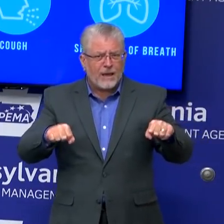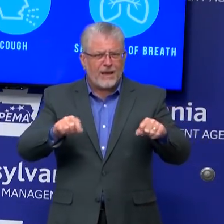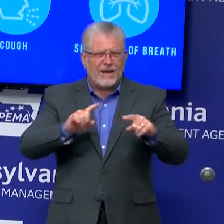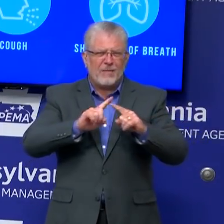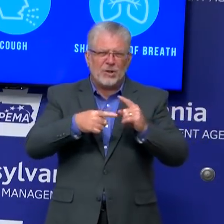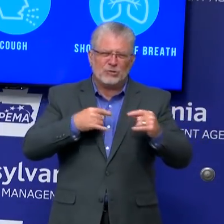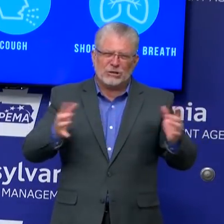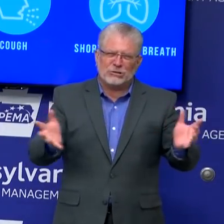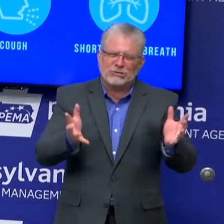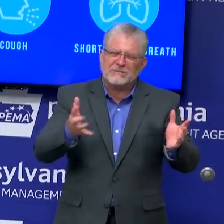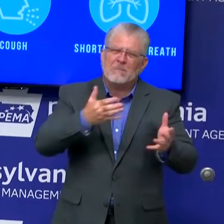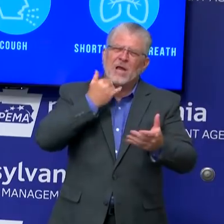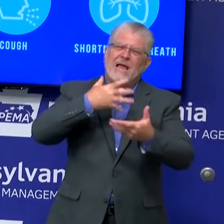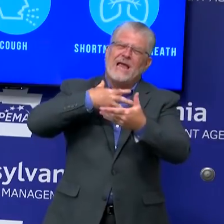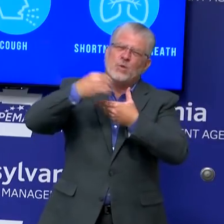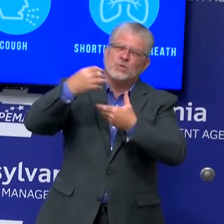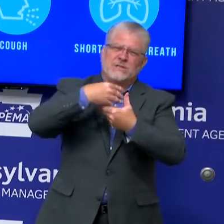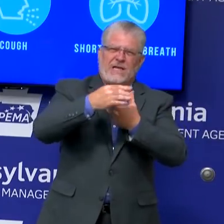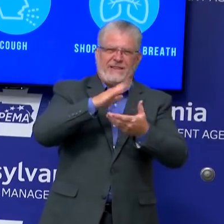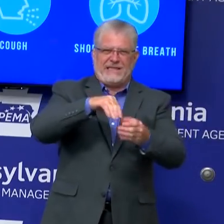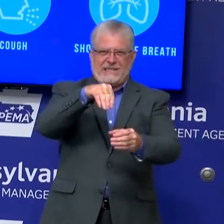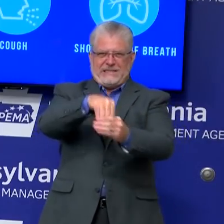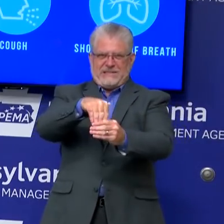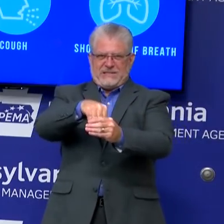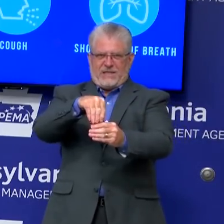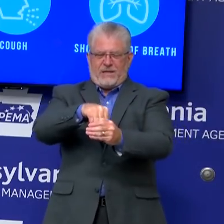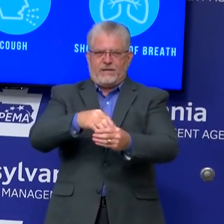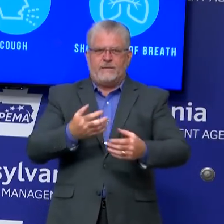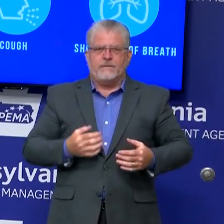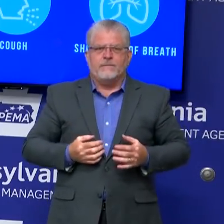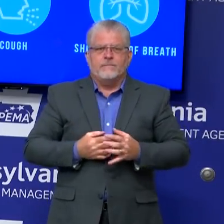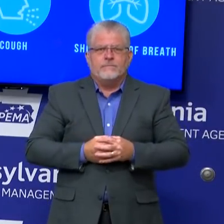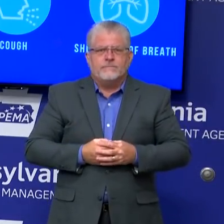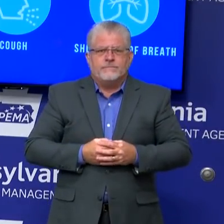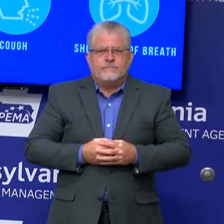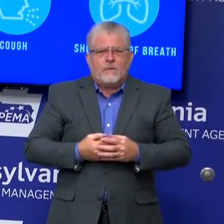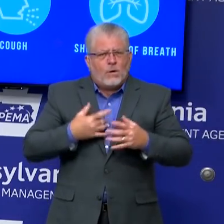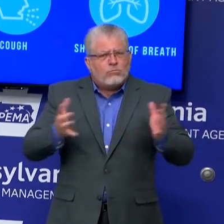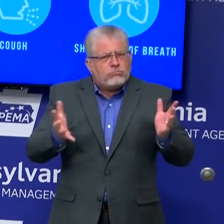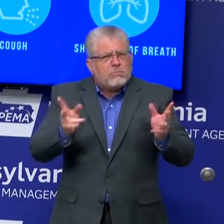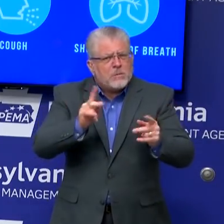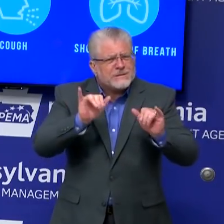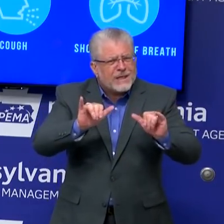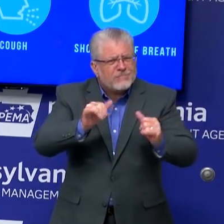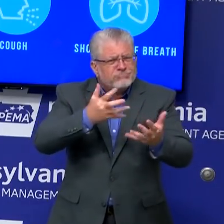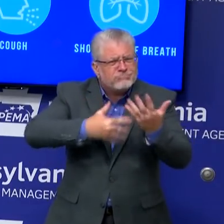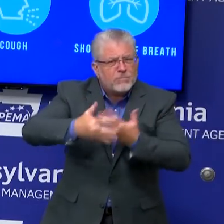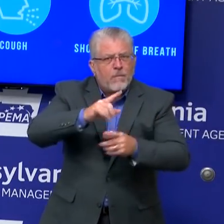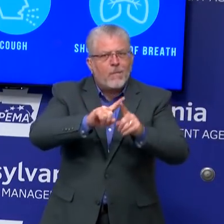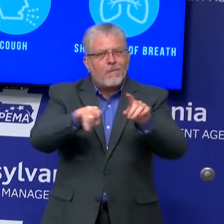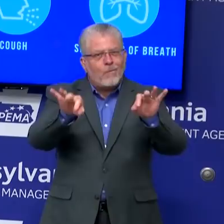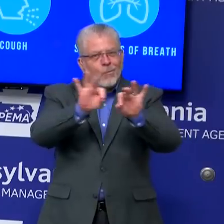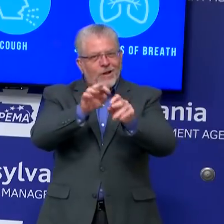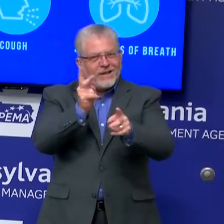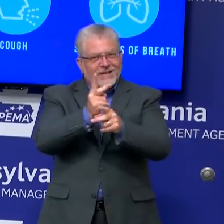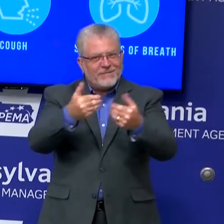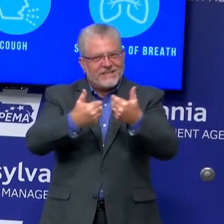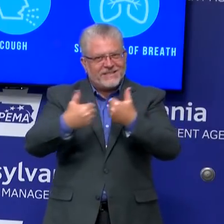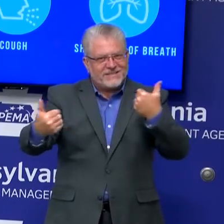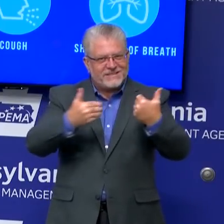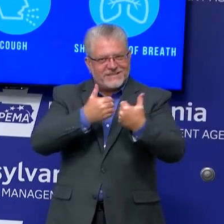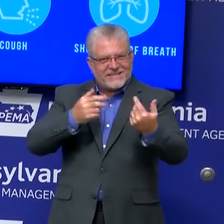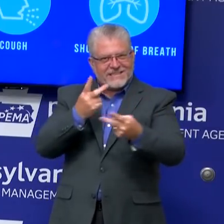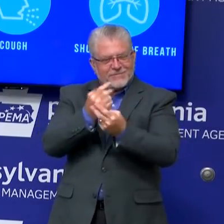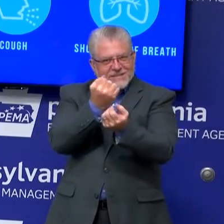I want people to spend time together, but I want them to do so while they're practicing social distancing, while they're wearing masks when